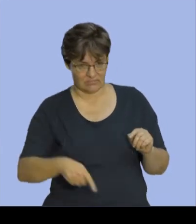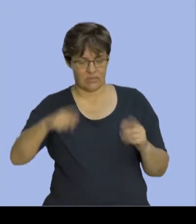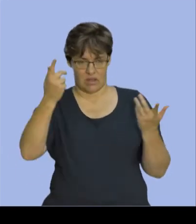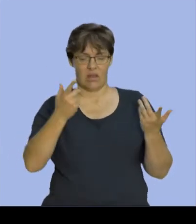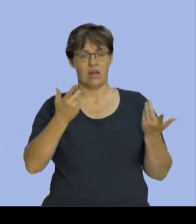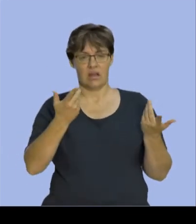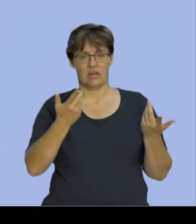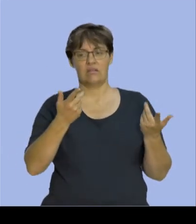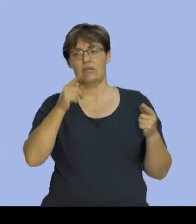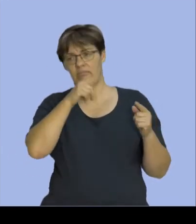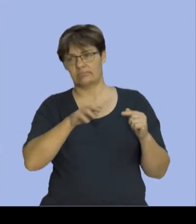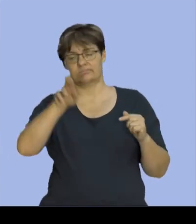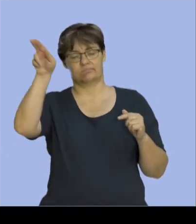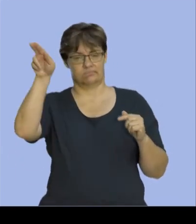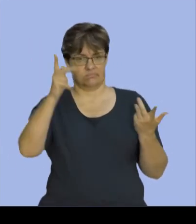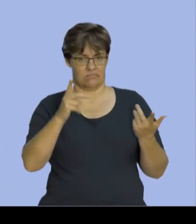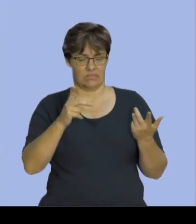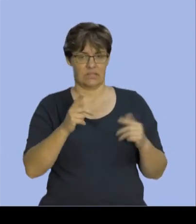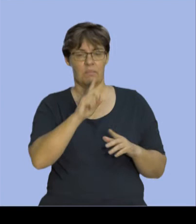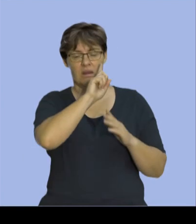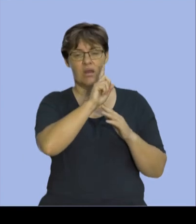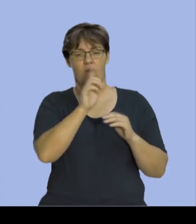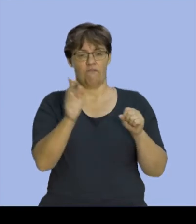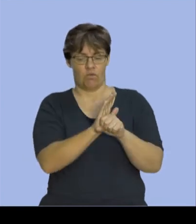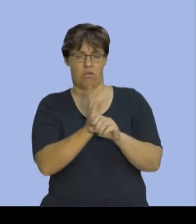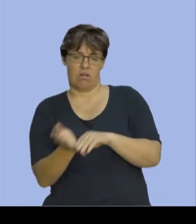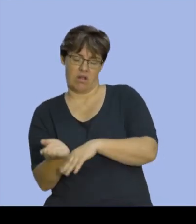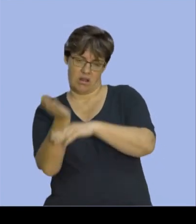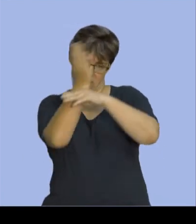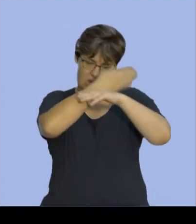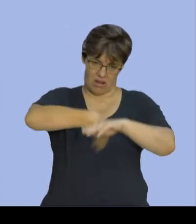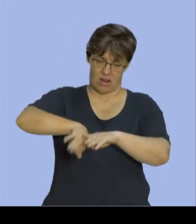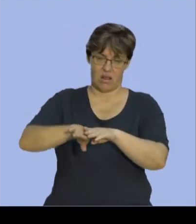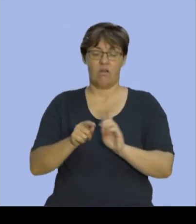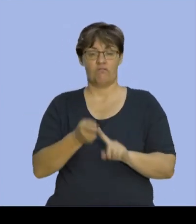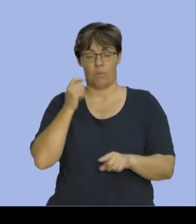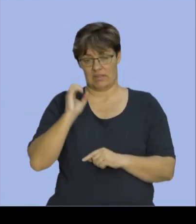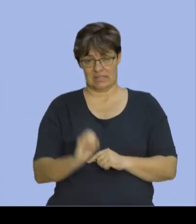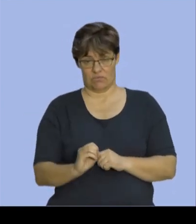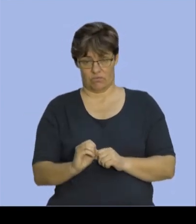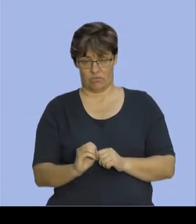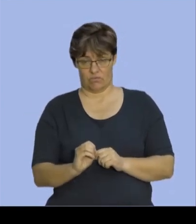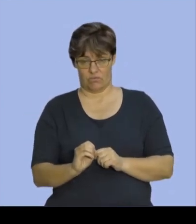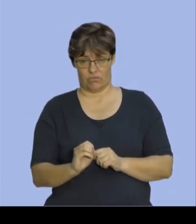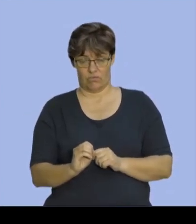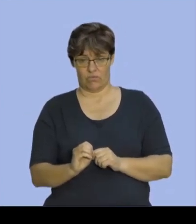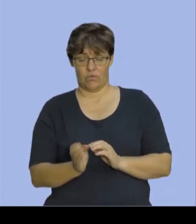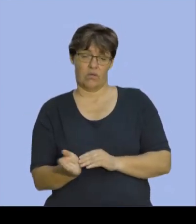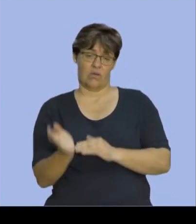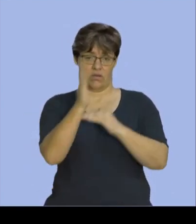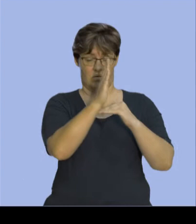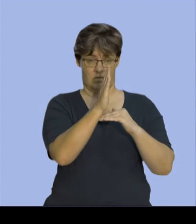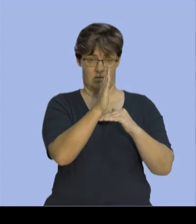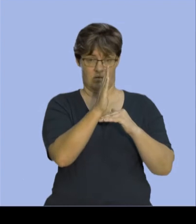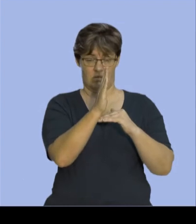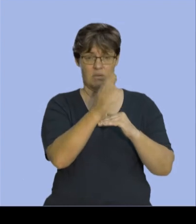fluctuating until it goes there, and that's one complete wave, because between 0 and